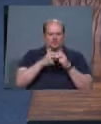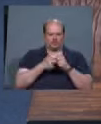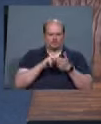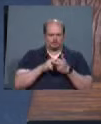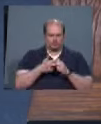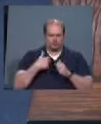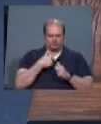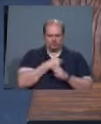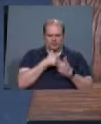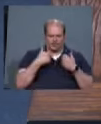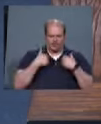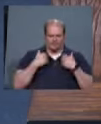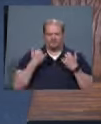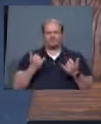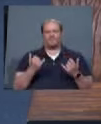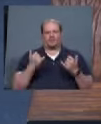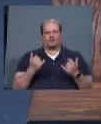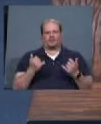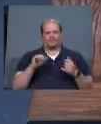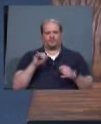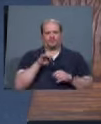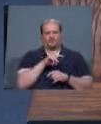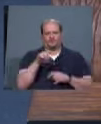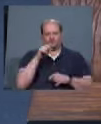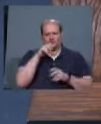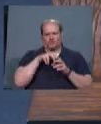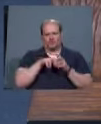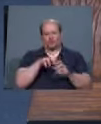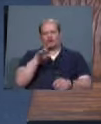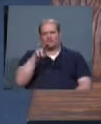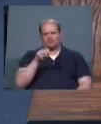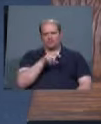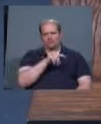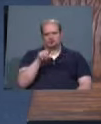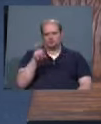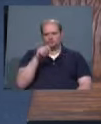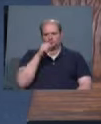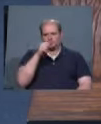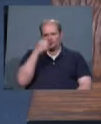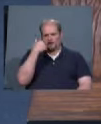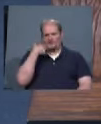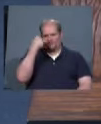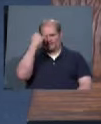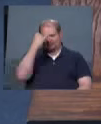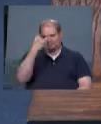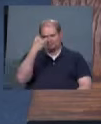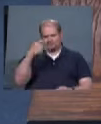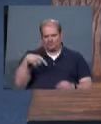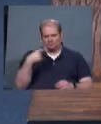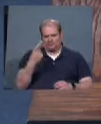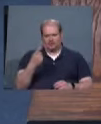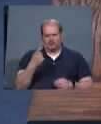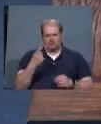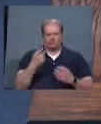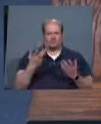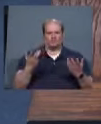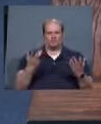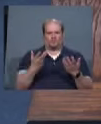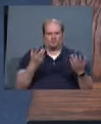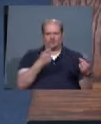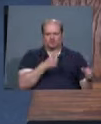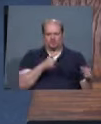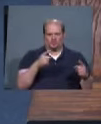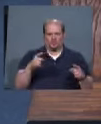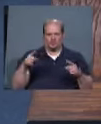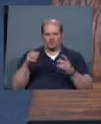were having. Now, if you don't ride the bus, you have not a clue of what's going